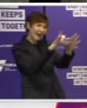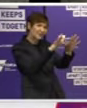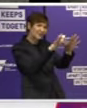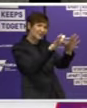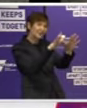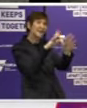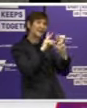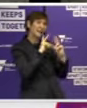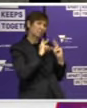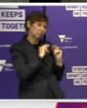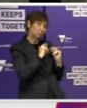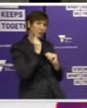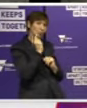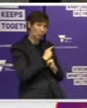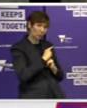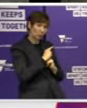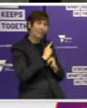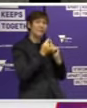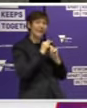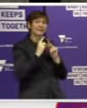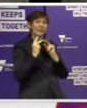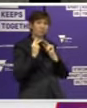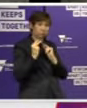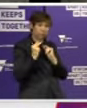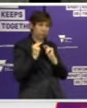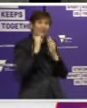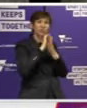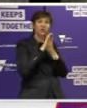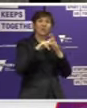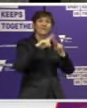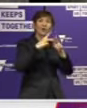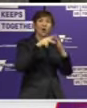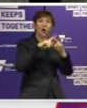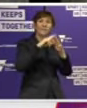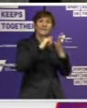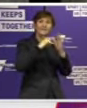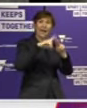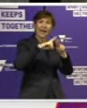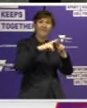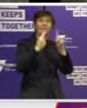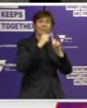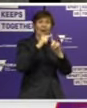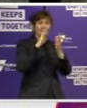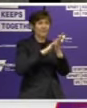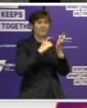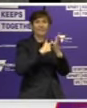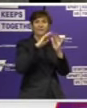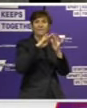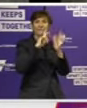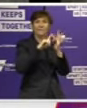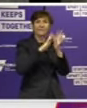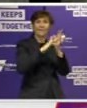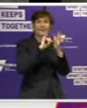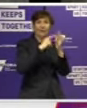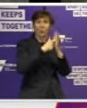And we don't know what that substance was about. And we know that he spoke to Mr. Femister because Mr. Eccles and Mr. Femister have given evidence. And